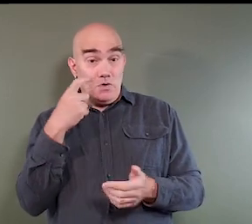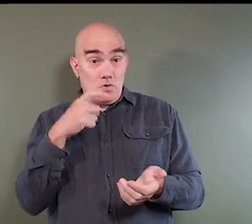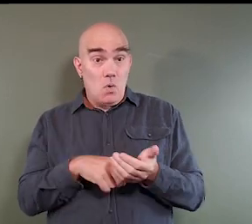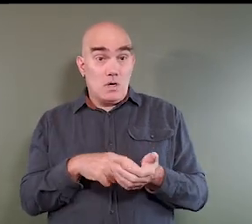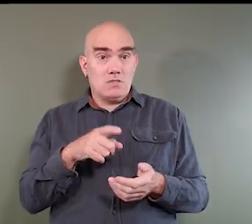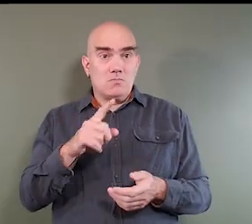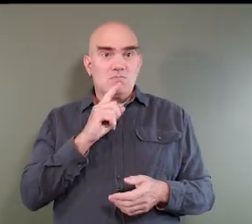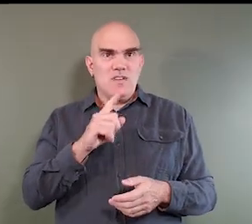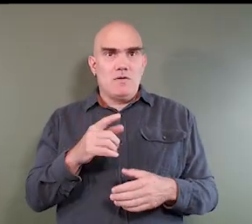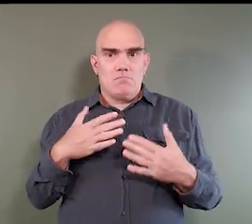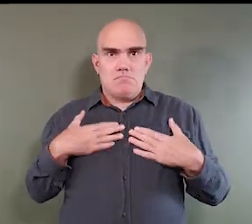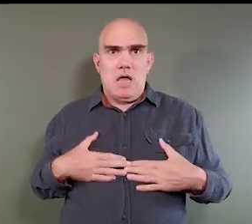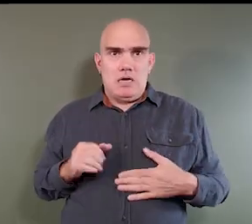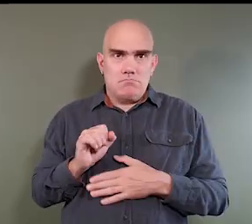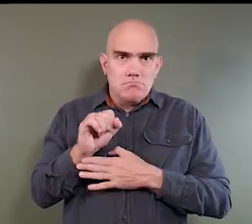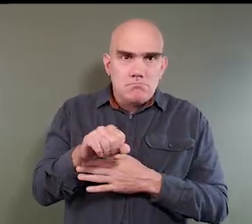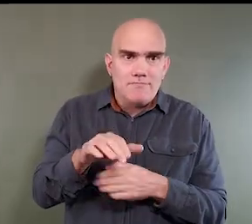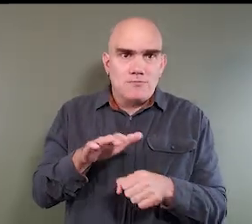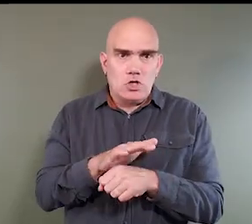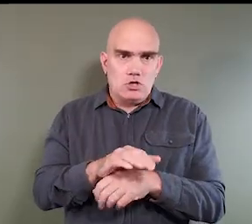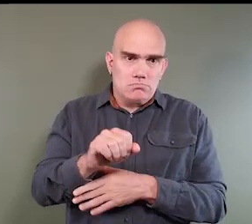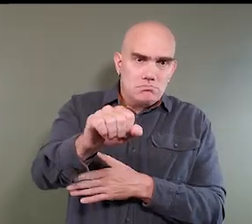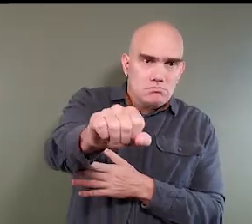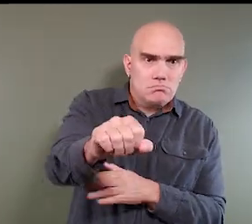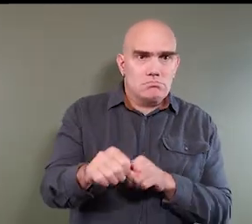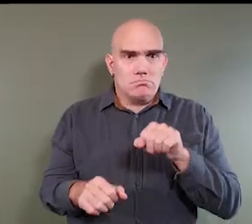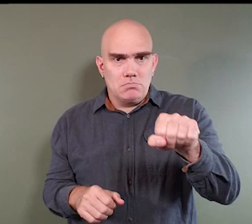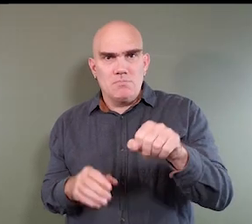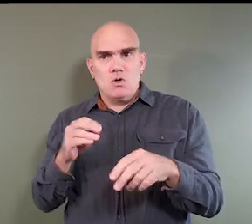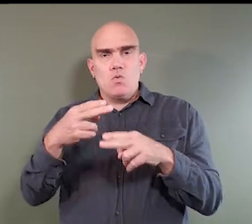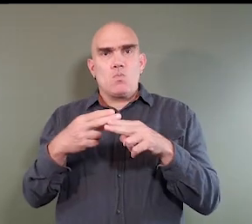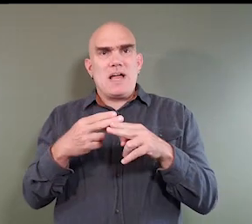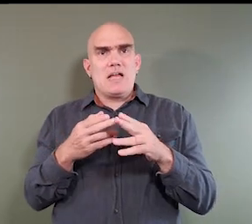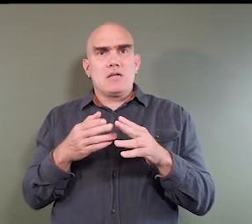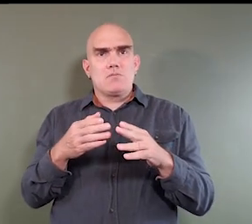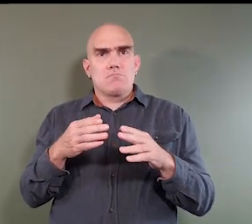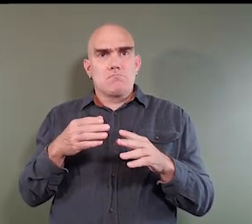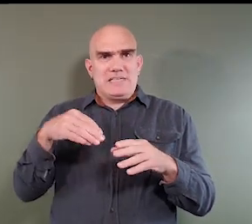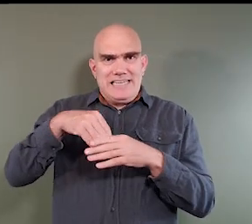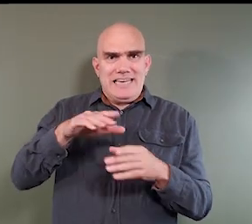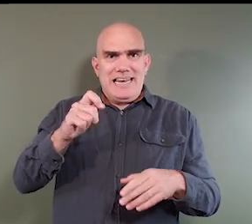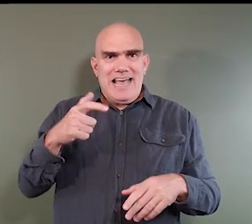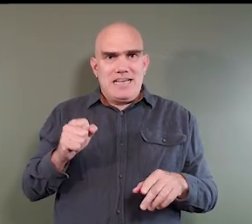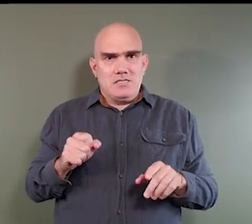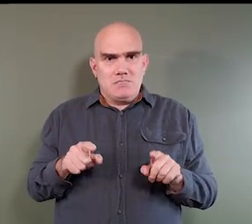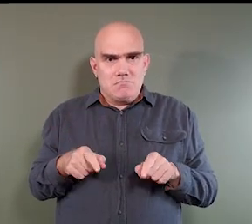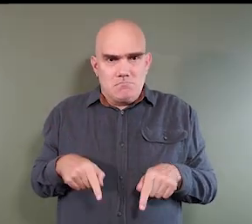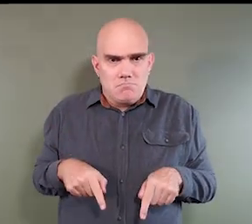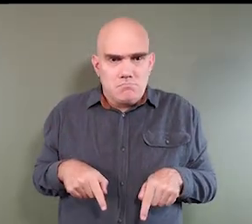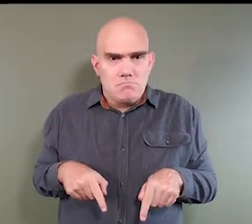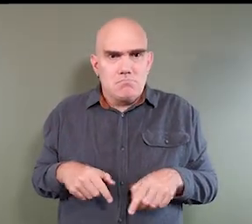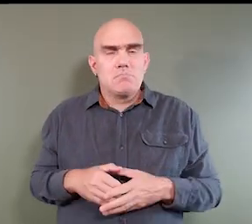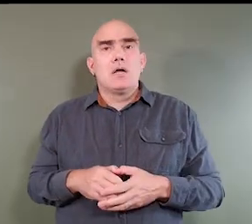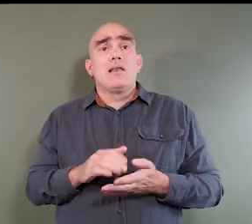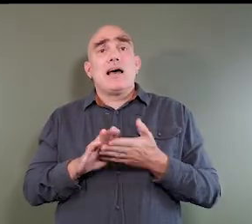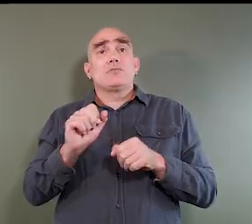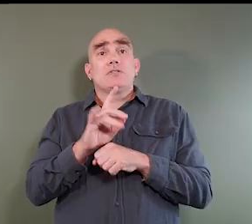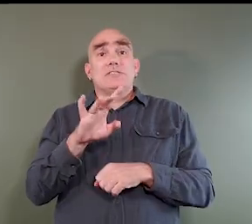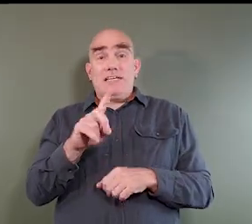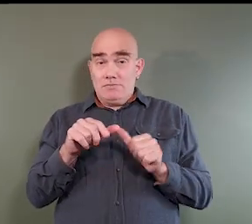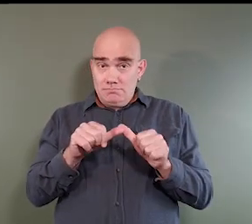he's reaching all the way out in front. He's putting weight through his legs as he punches forward. Nice work,